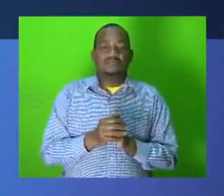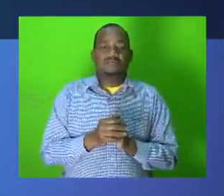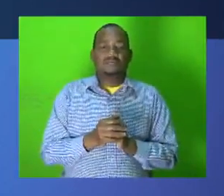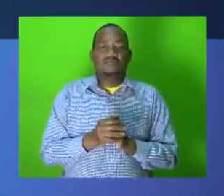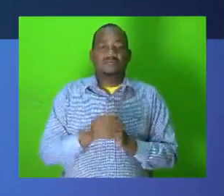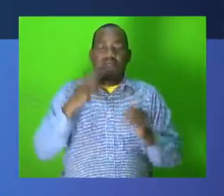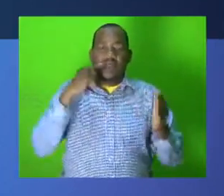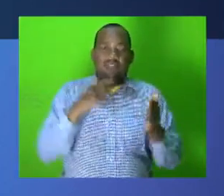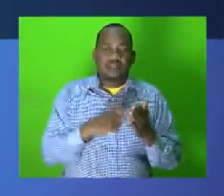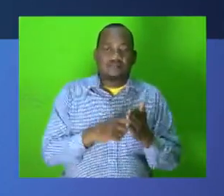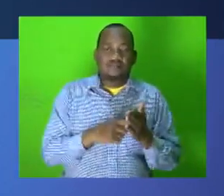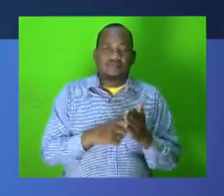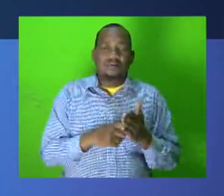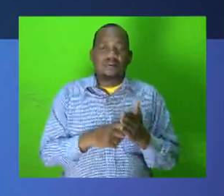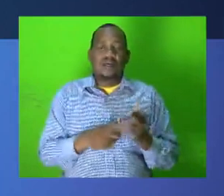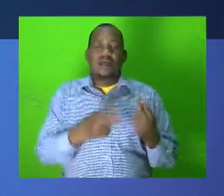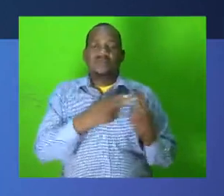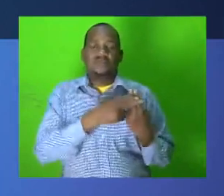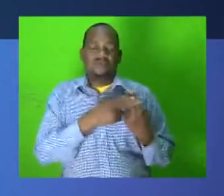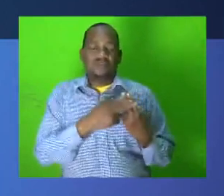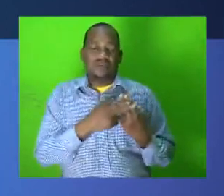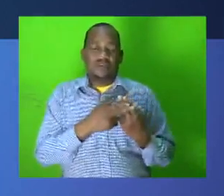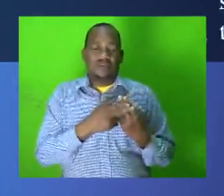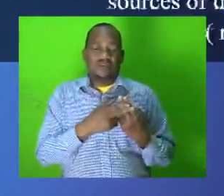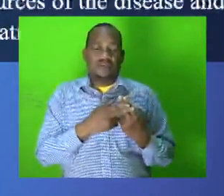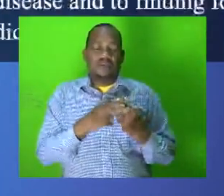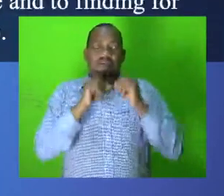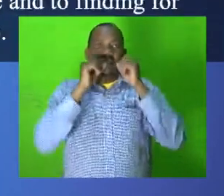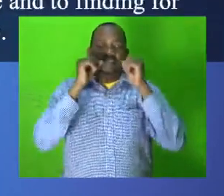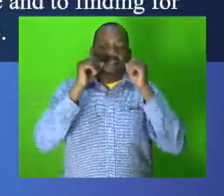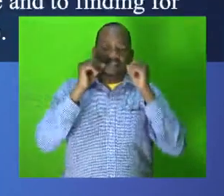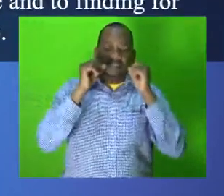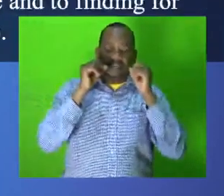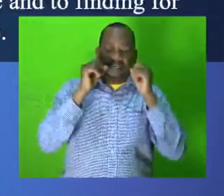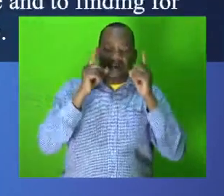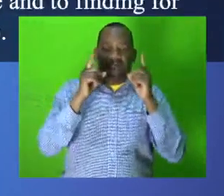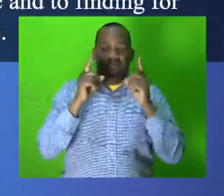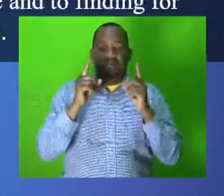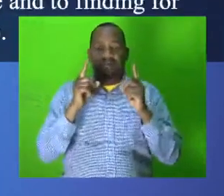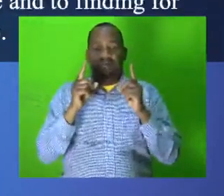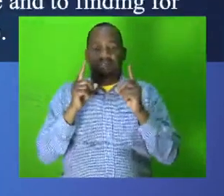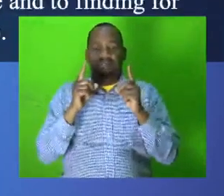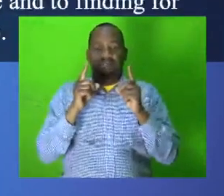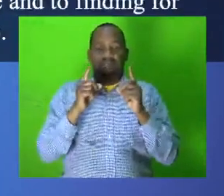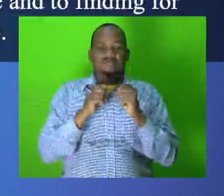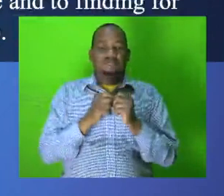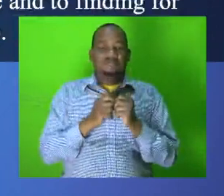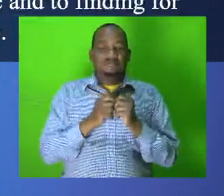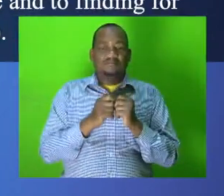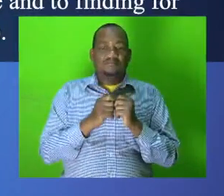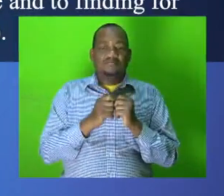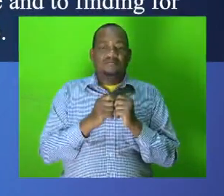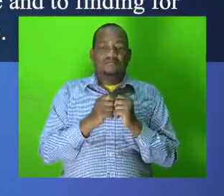the source of that disease and finding for treatment, my dear student,